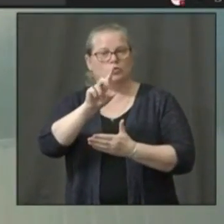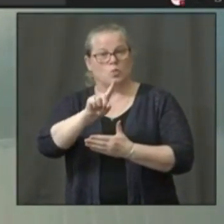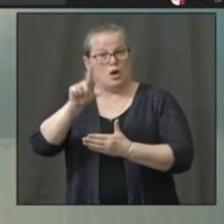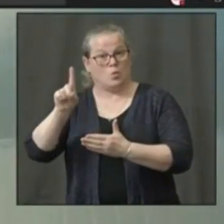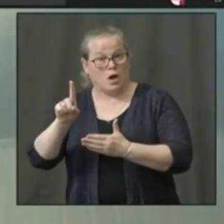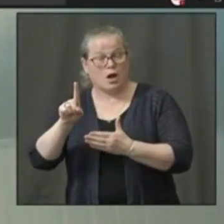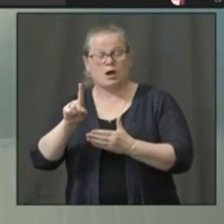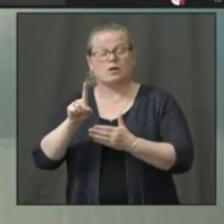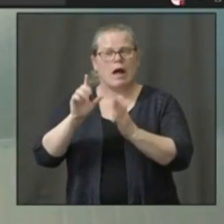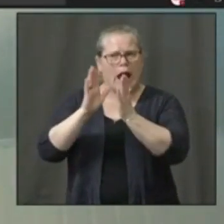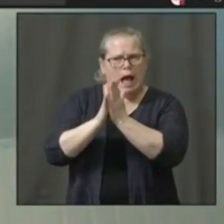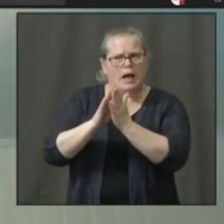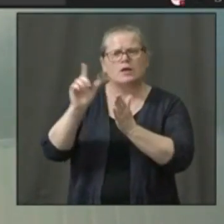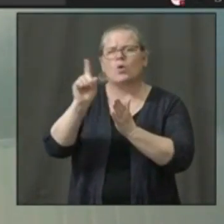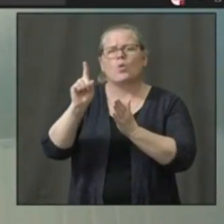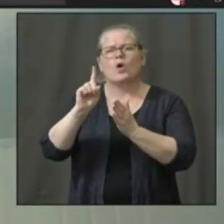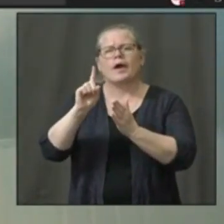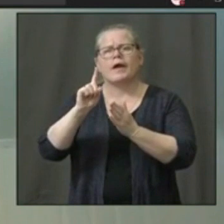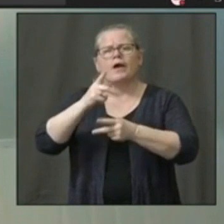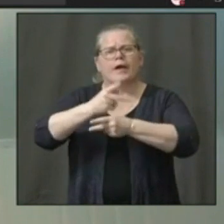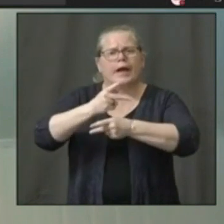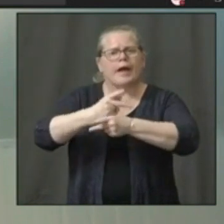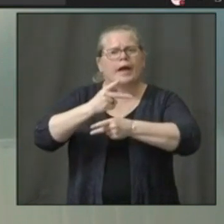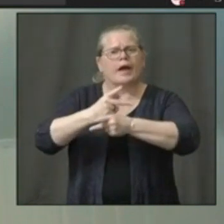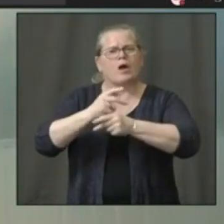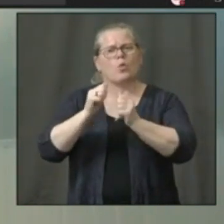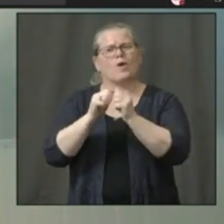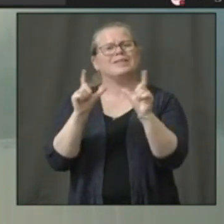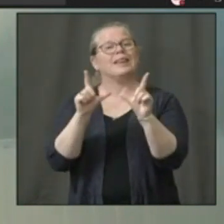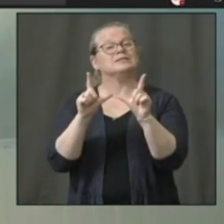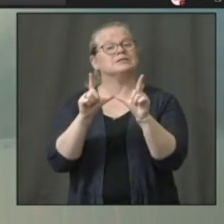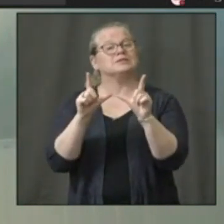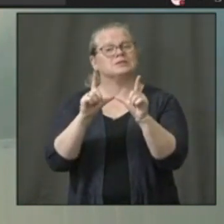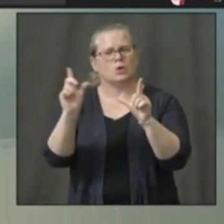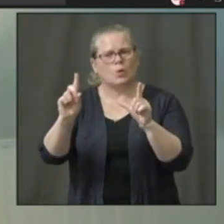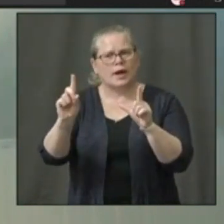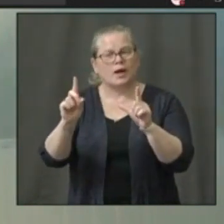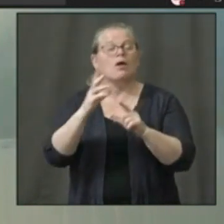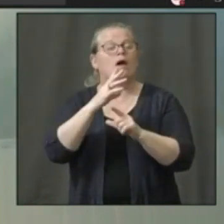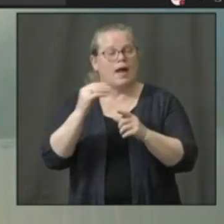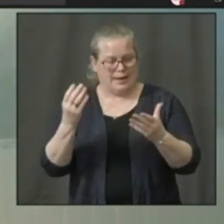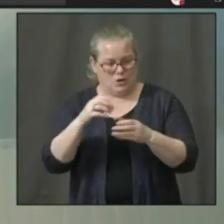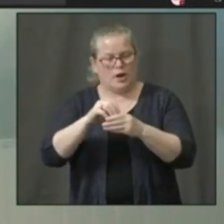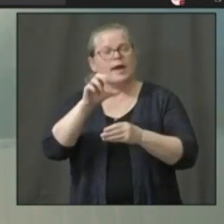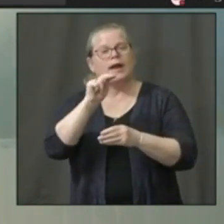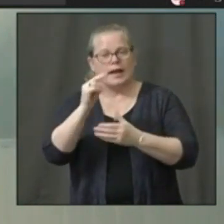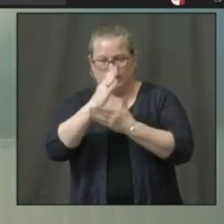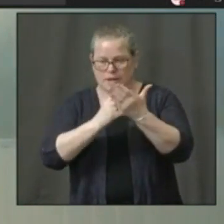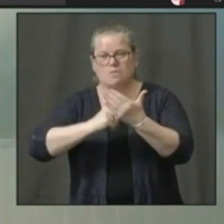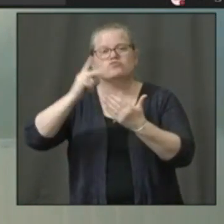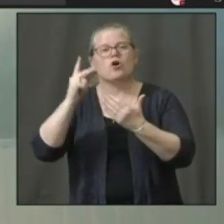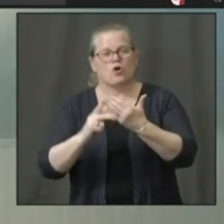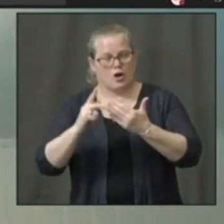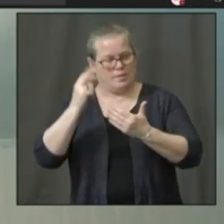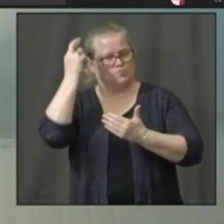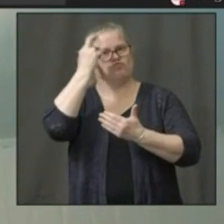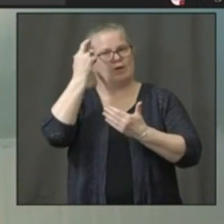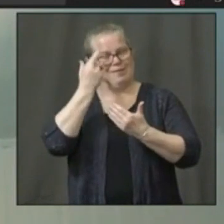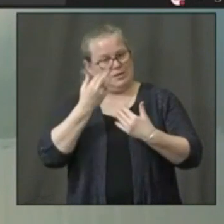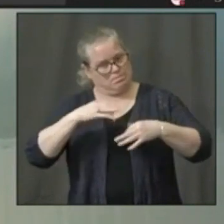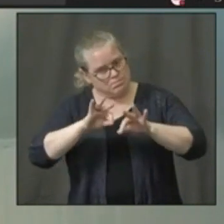in existing programs. And we do still have some capacity in Connecticut. Many programs recognize how important they